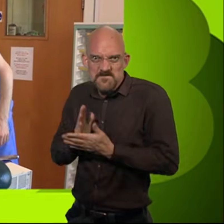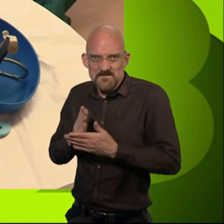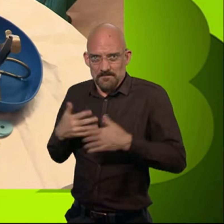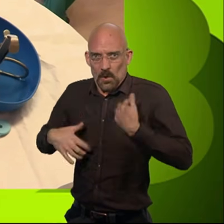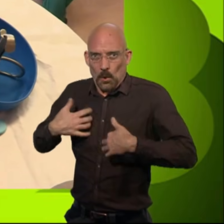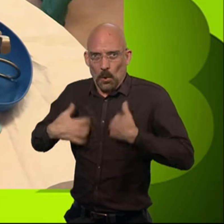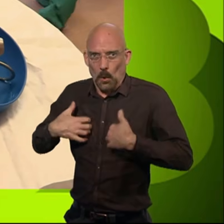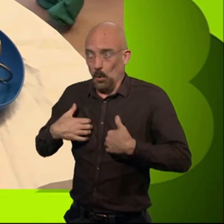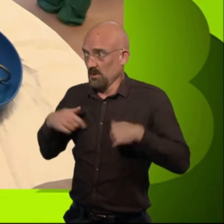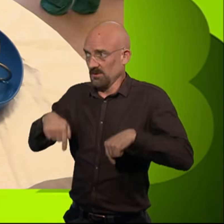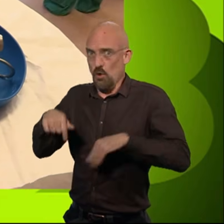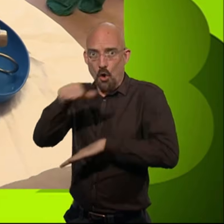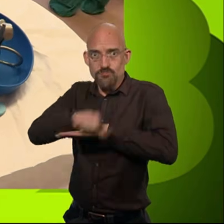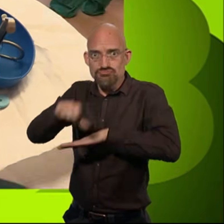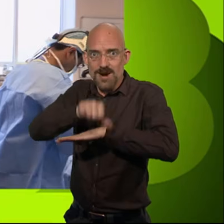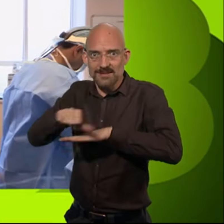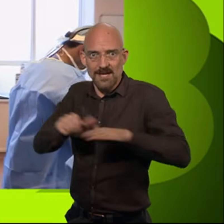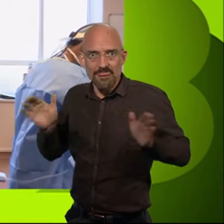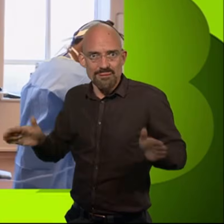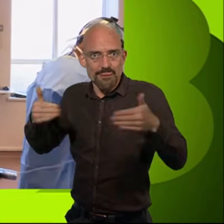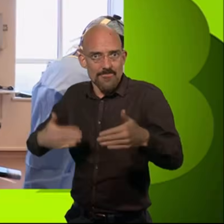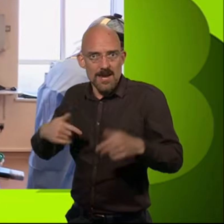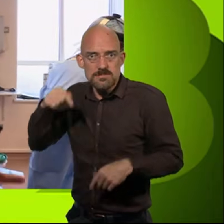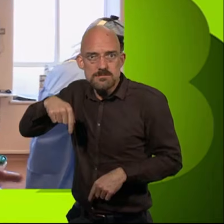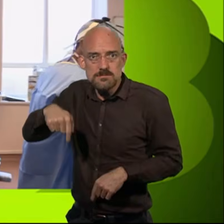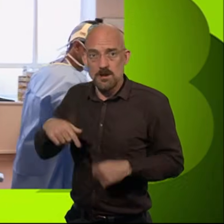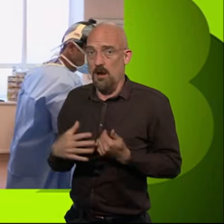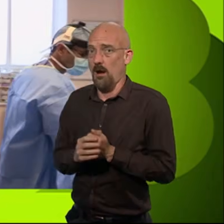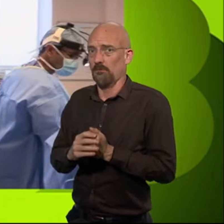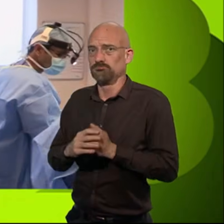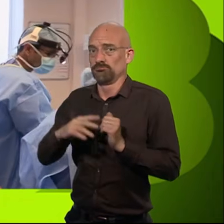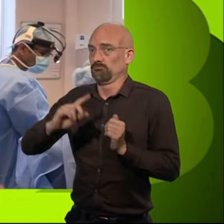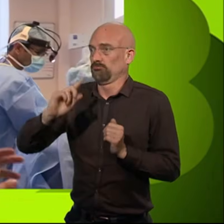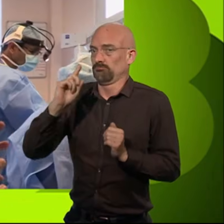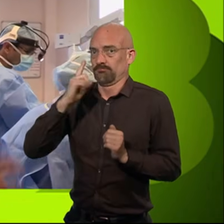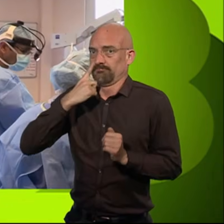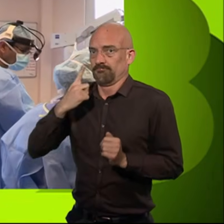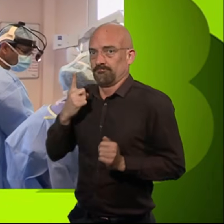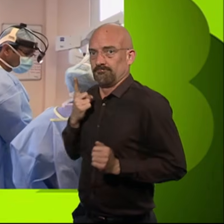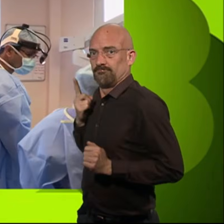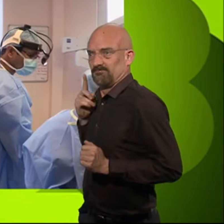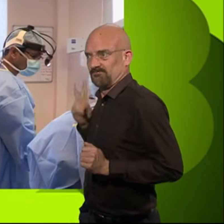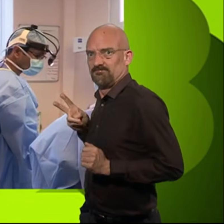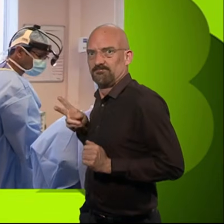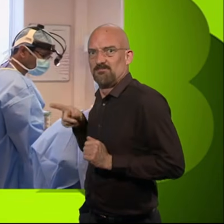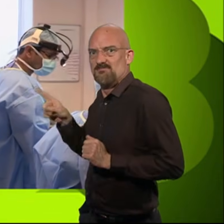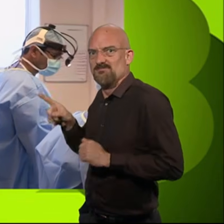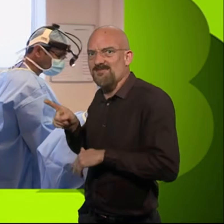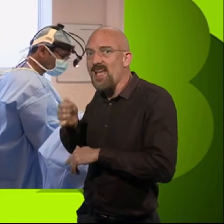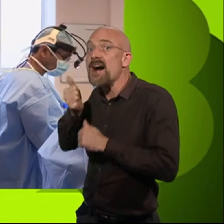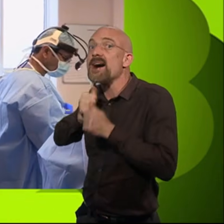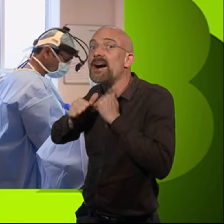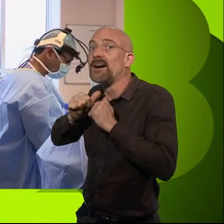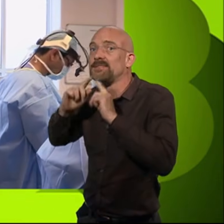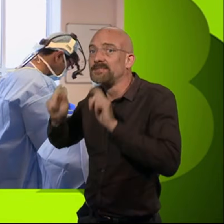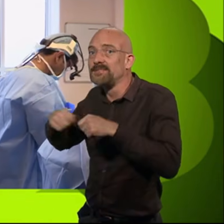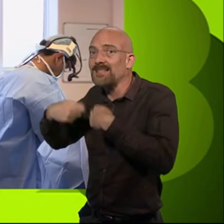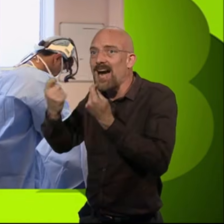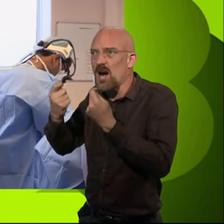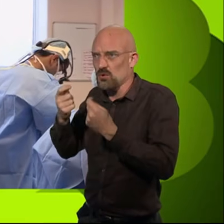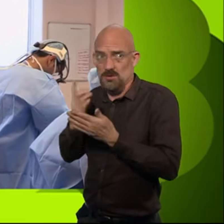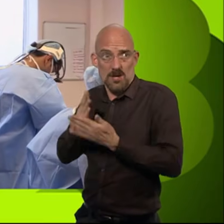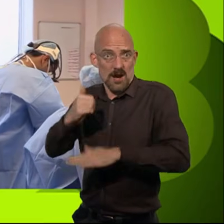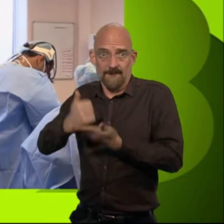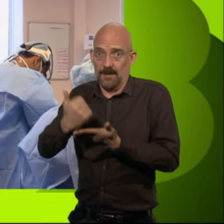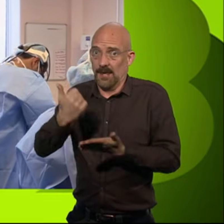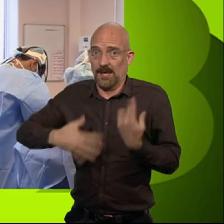This is the operating theatre. So this is very exciting for me. We've been allowed to come in and watch this surgery, which is amazing, but